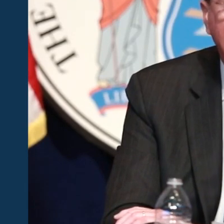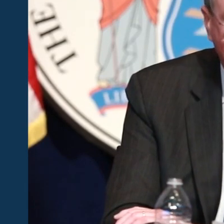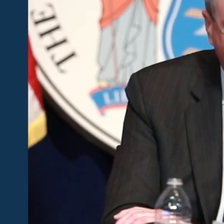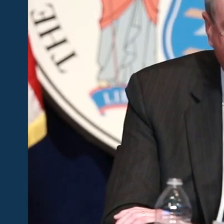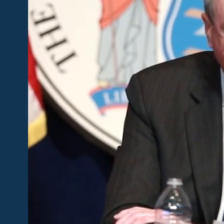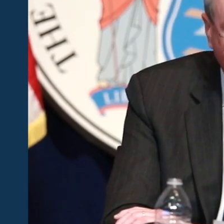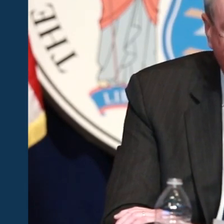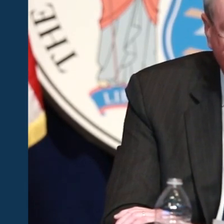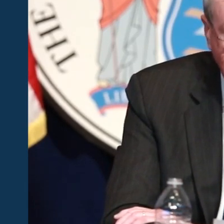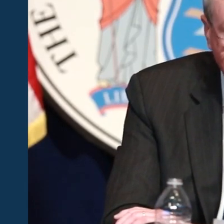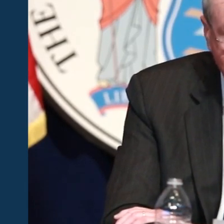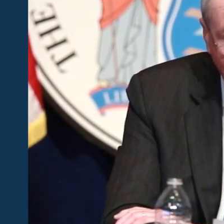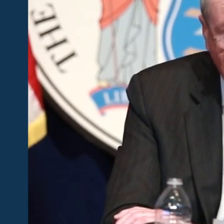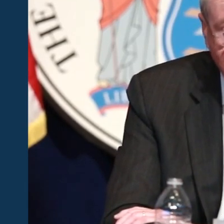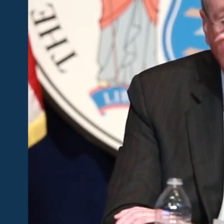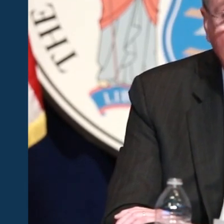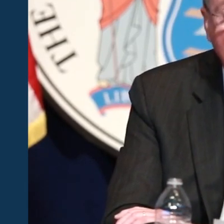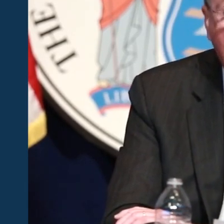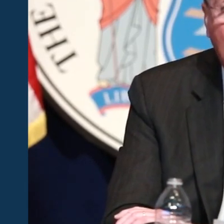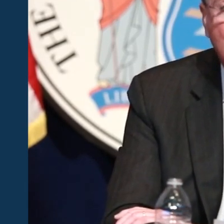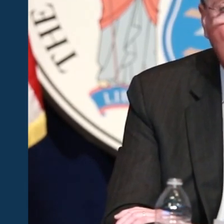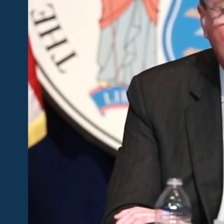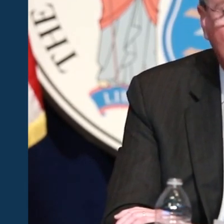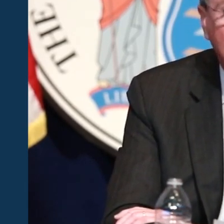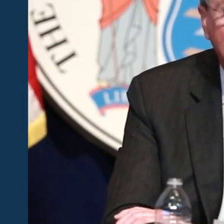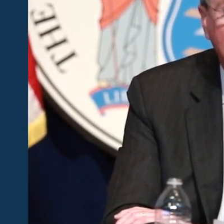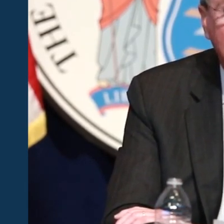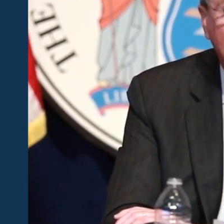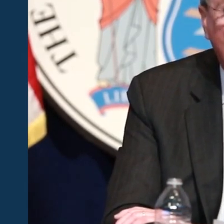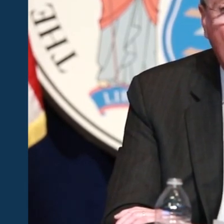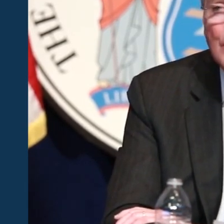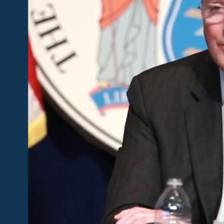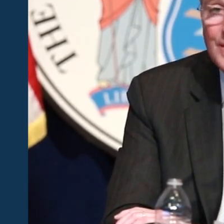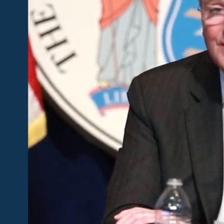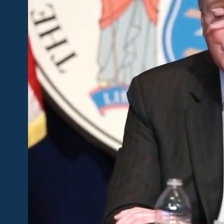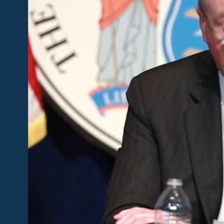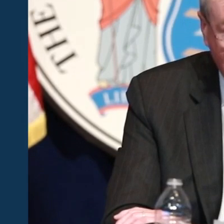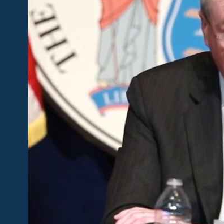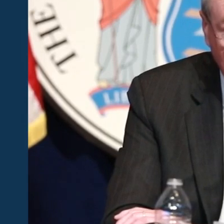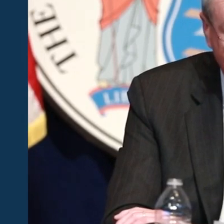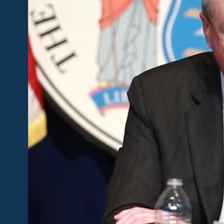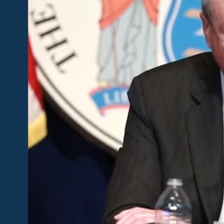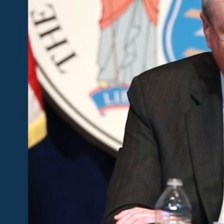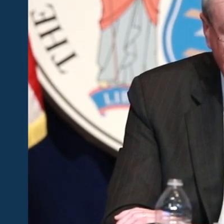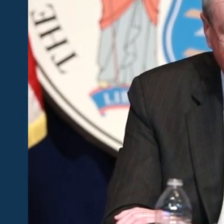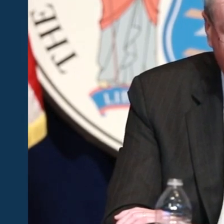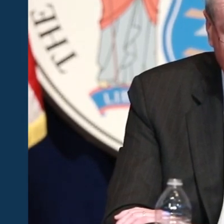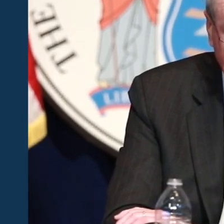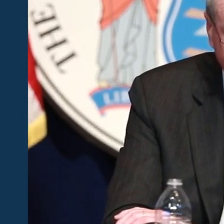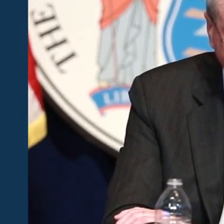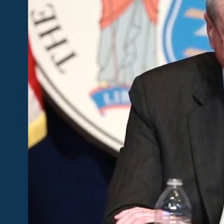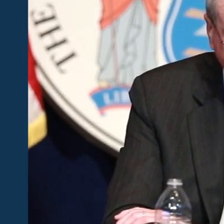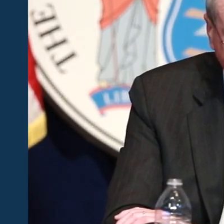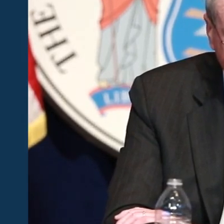support from around the world means so much to our entire wonderful, diverse New Jersey